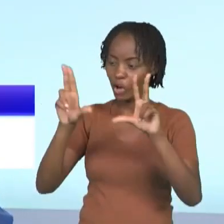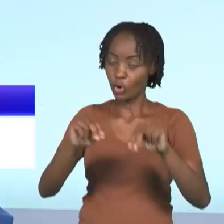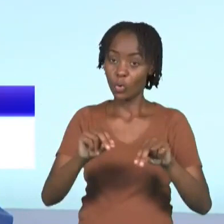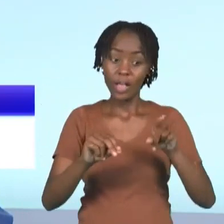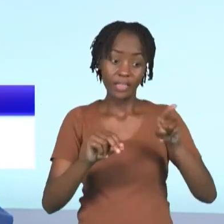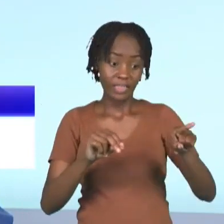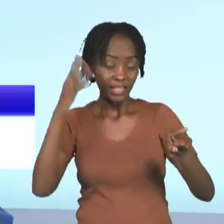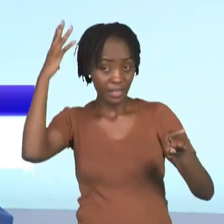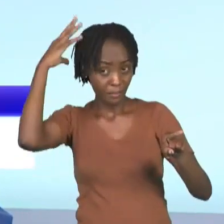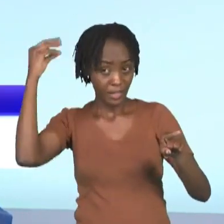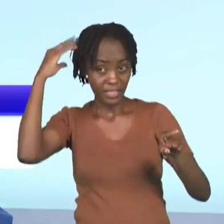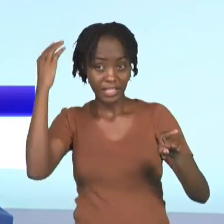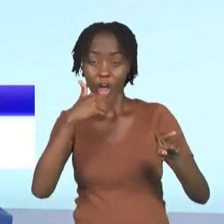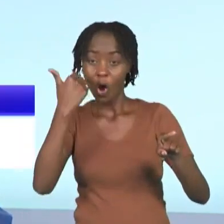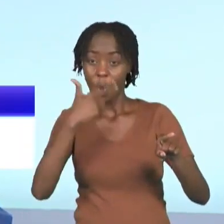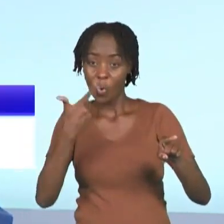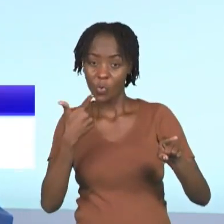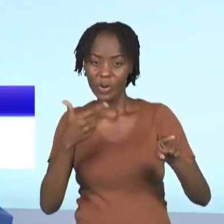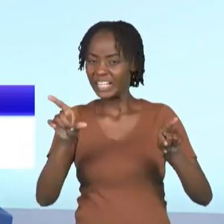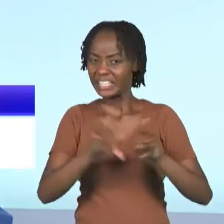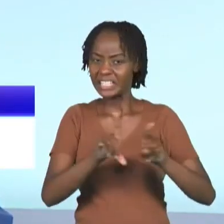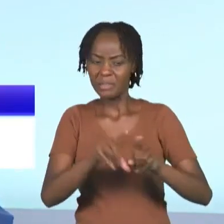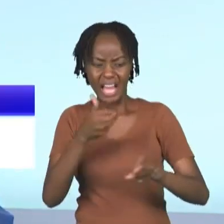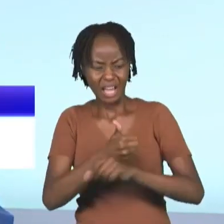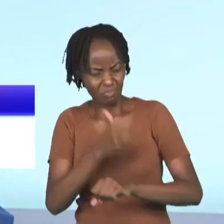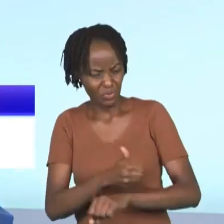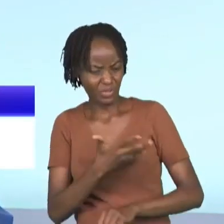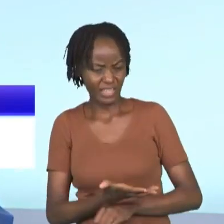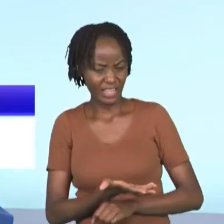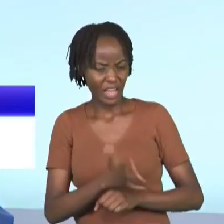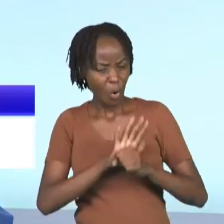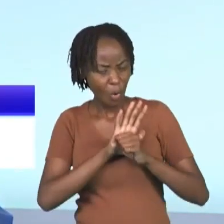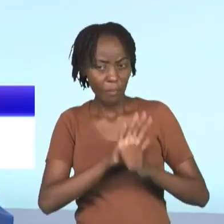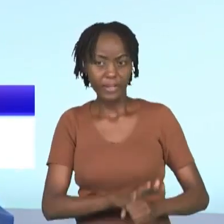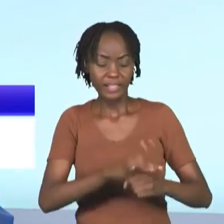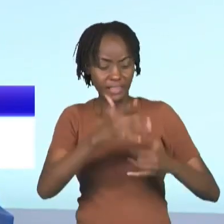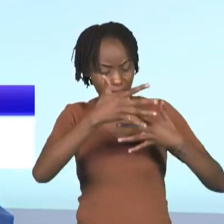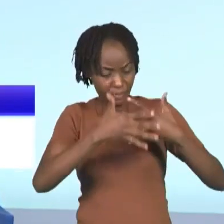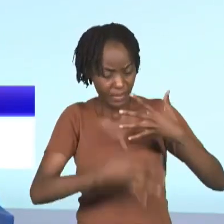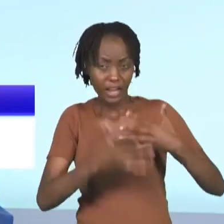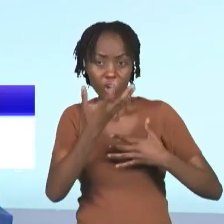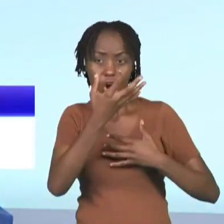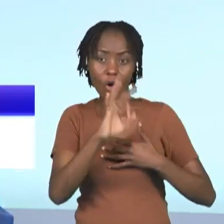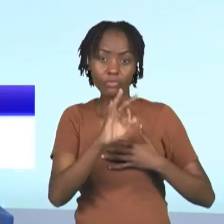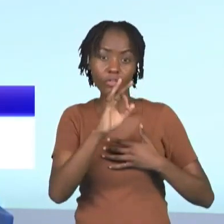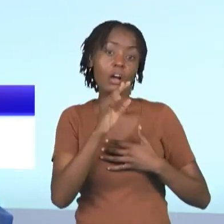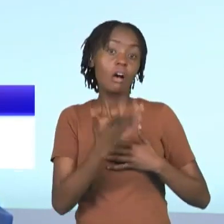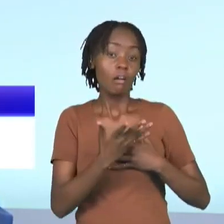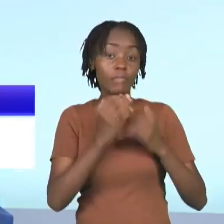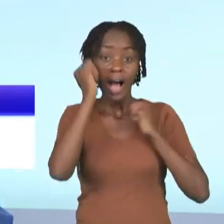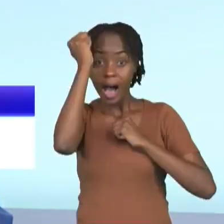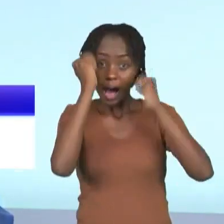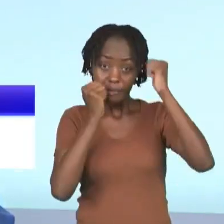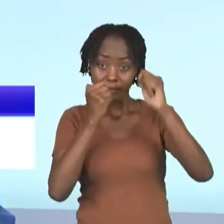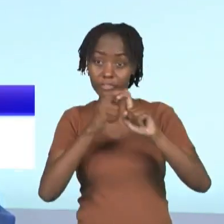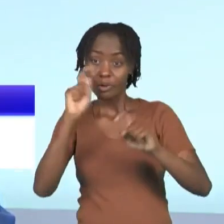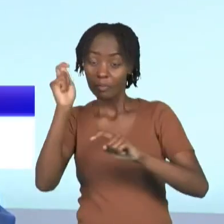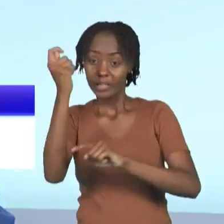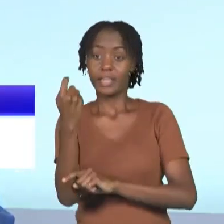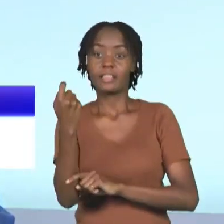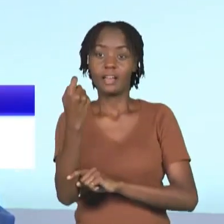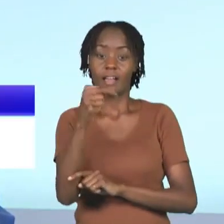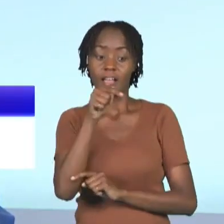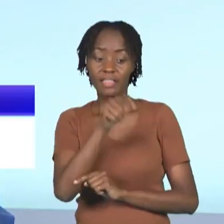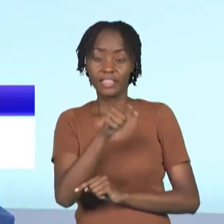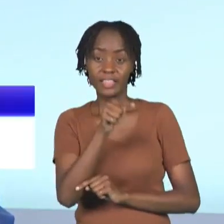insulting the blood of our sons and daughters who have died in El Ade and other points in Somalia, trying